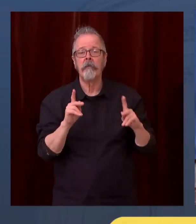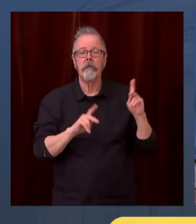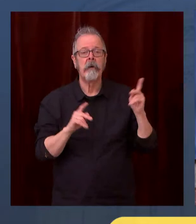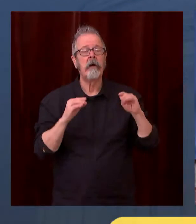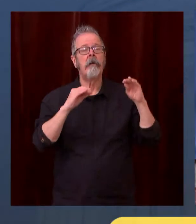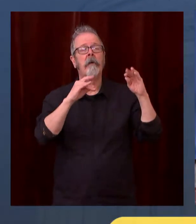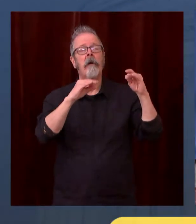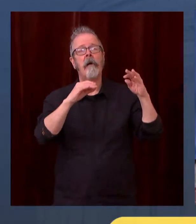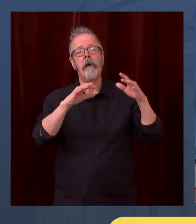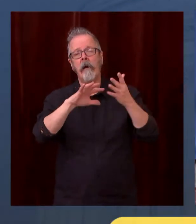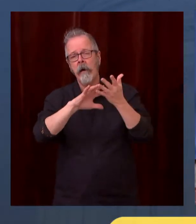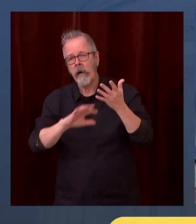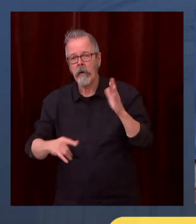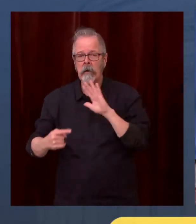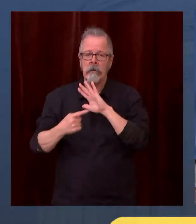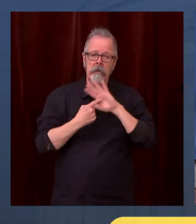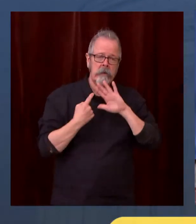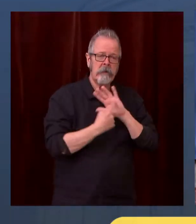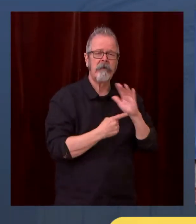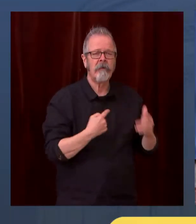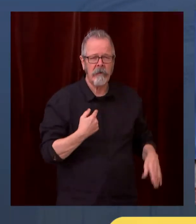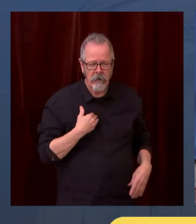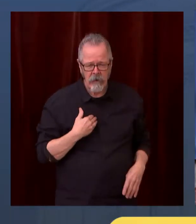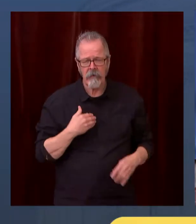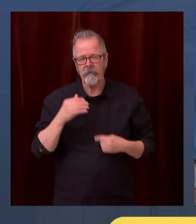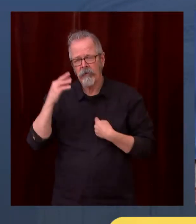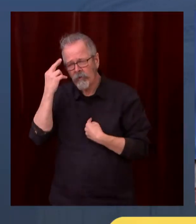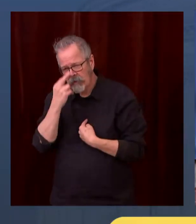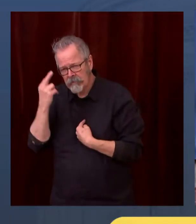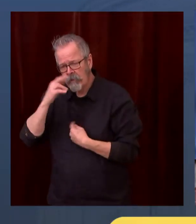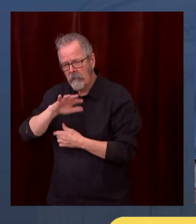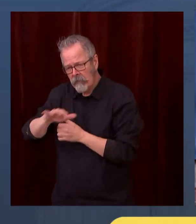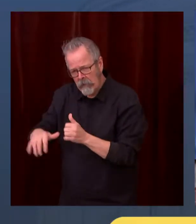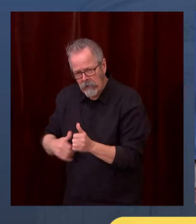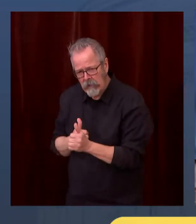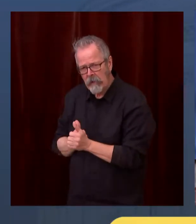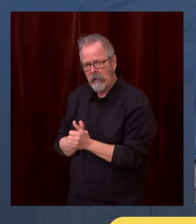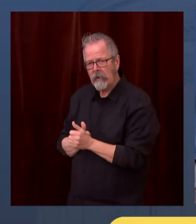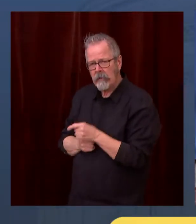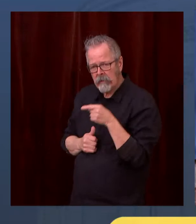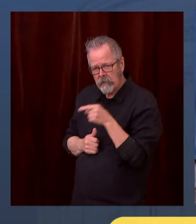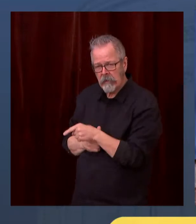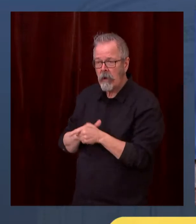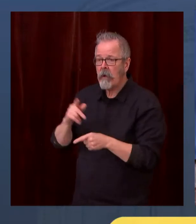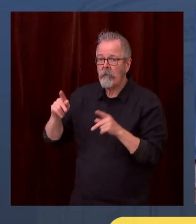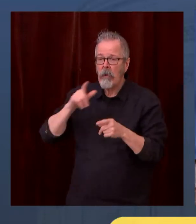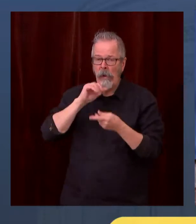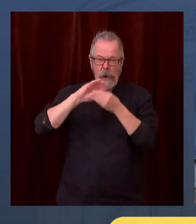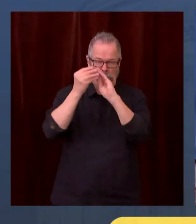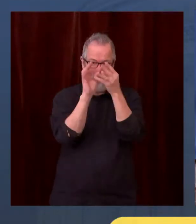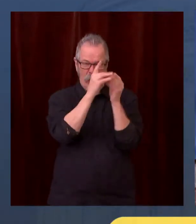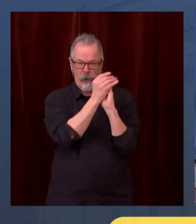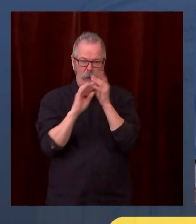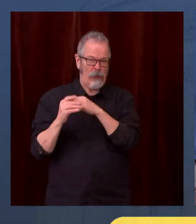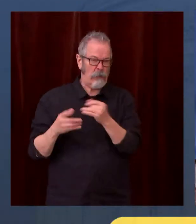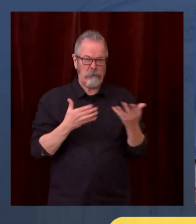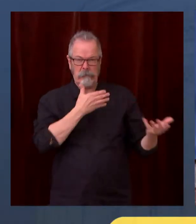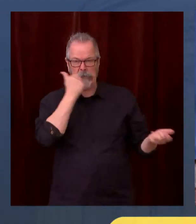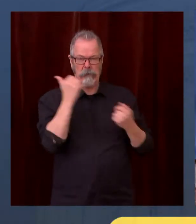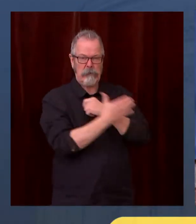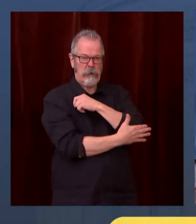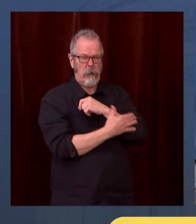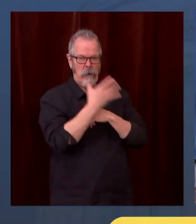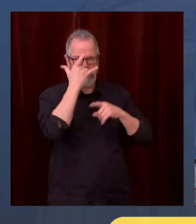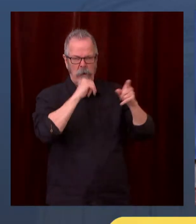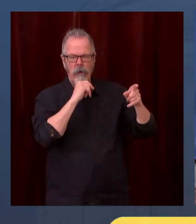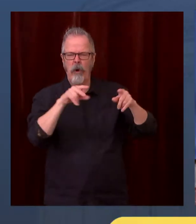that have some legitimacy and some argument. So those who've argued that a county approach would be better, I understand those arguments. They